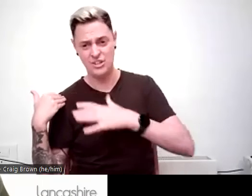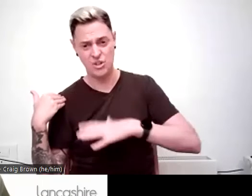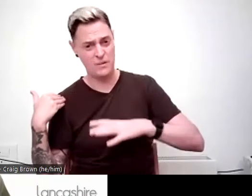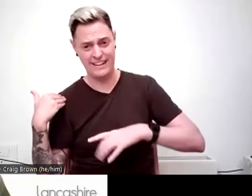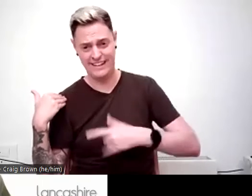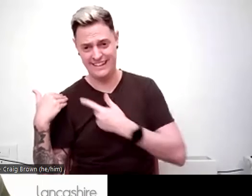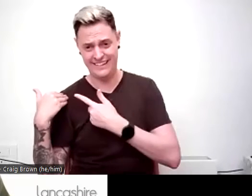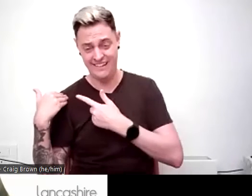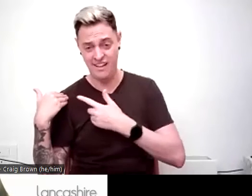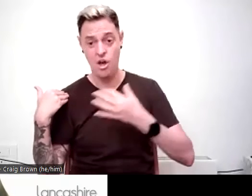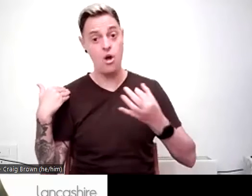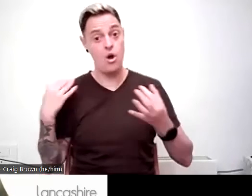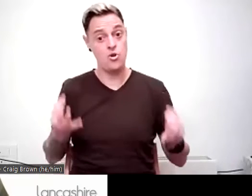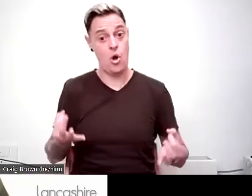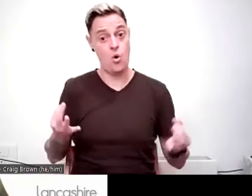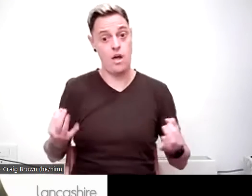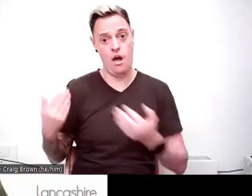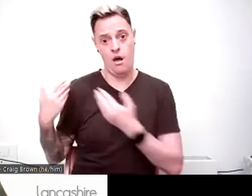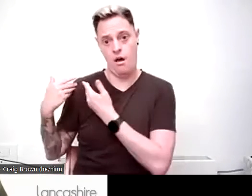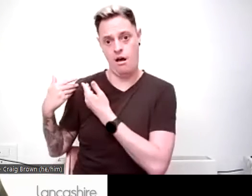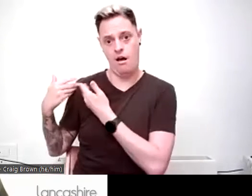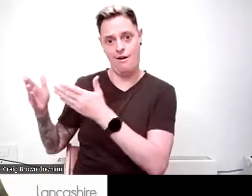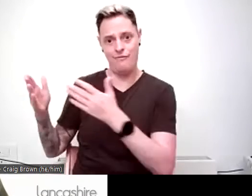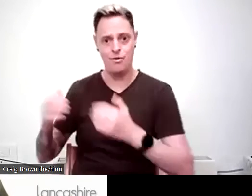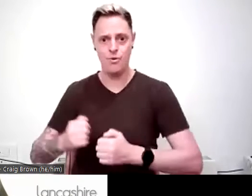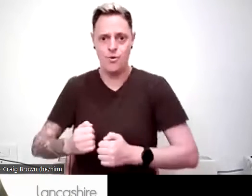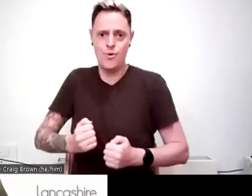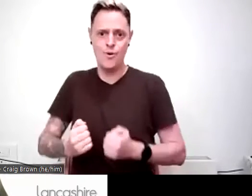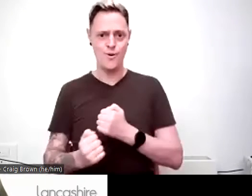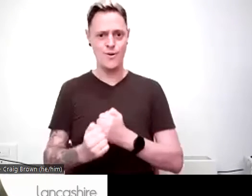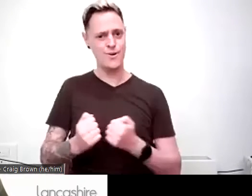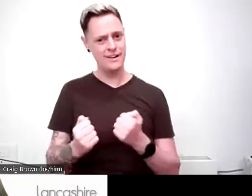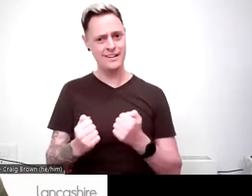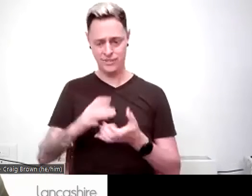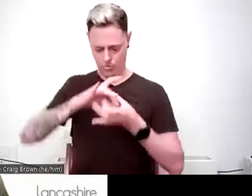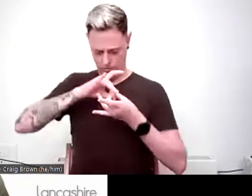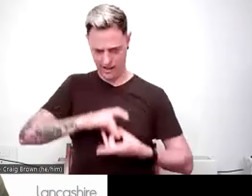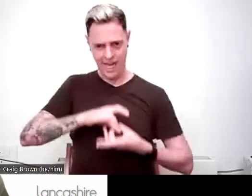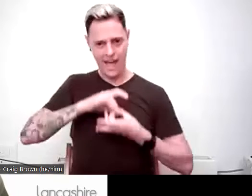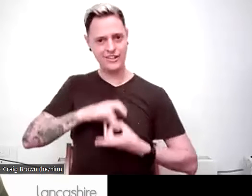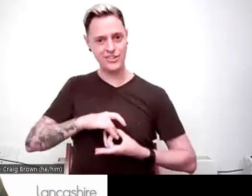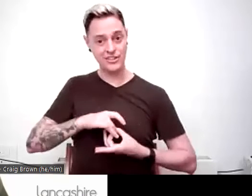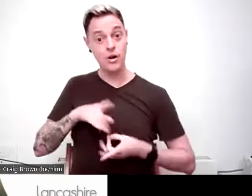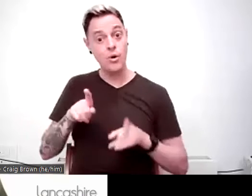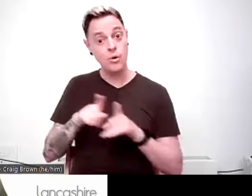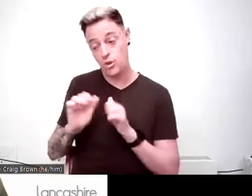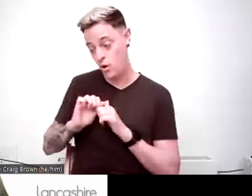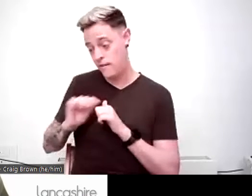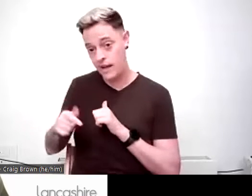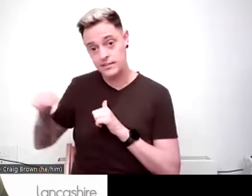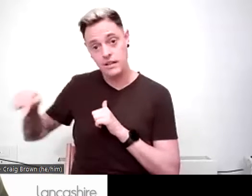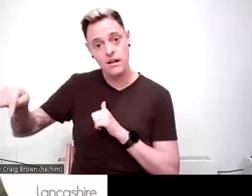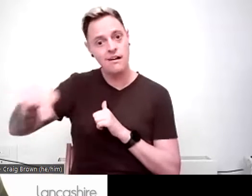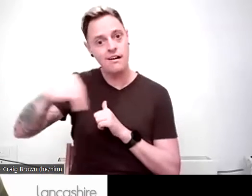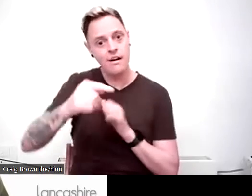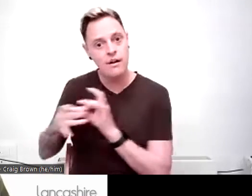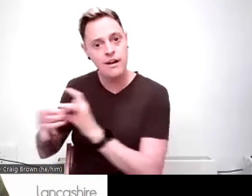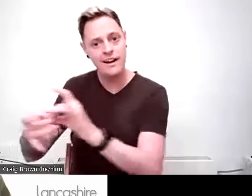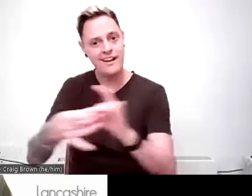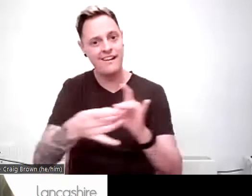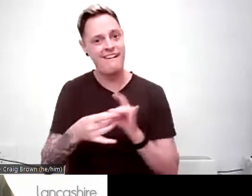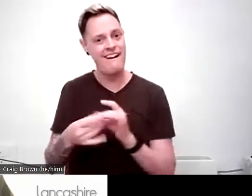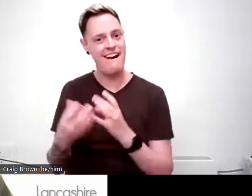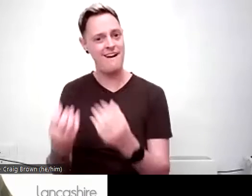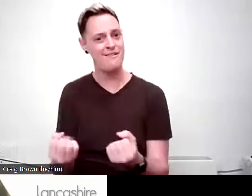you, and connect you to your true self, but then also connect you to the person next to you, and bring us all together. So to be able to do